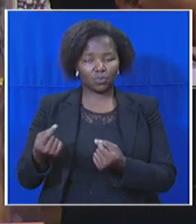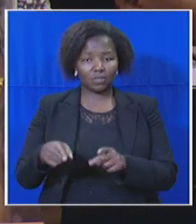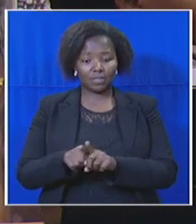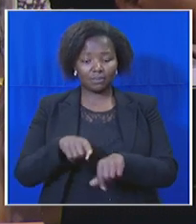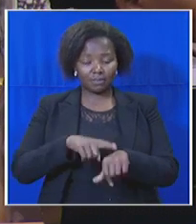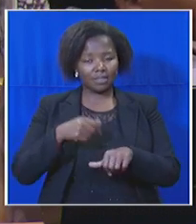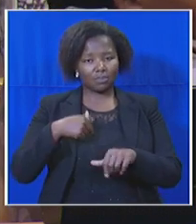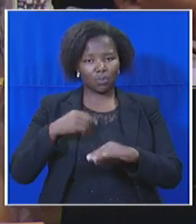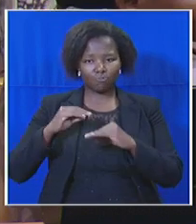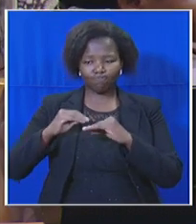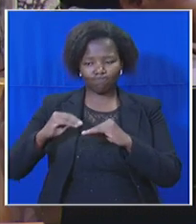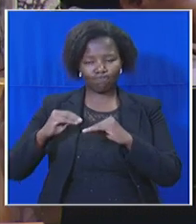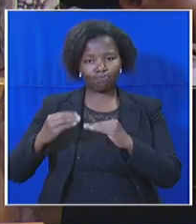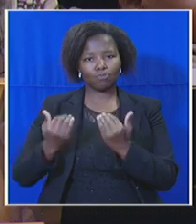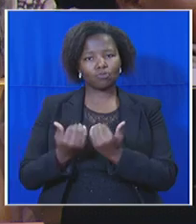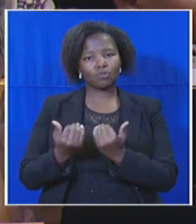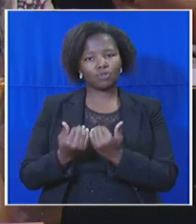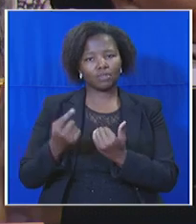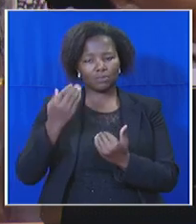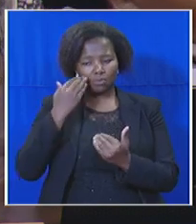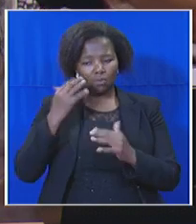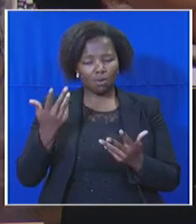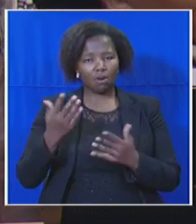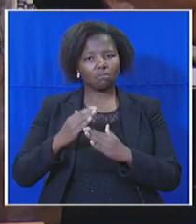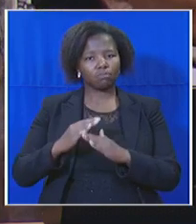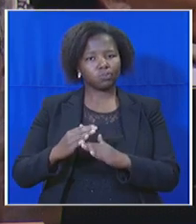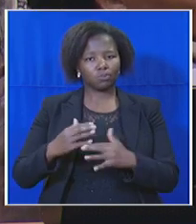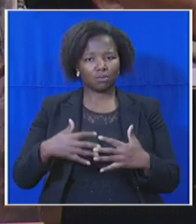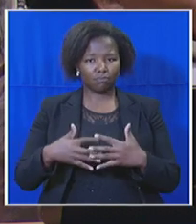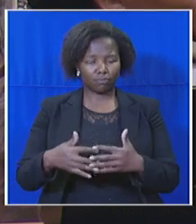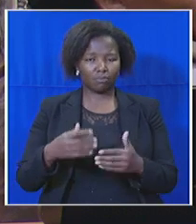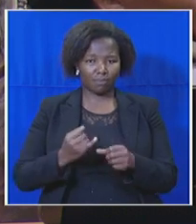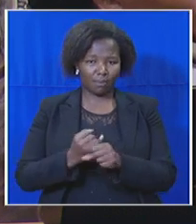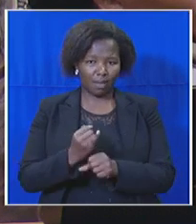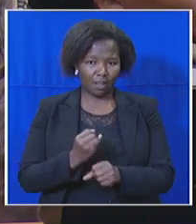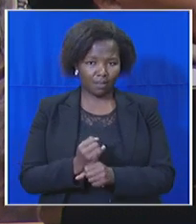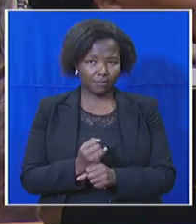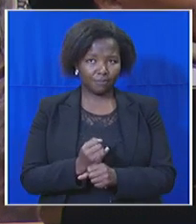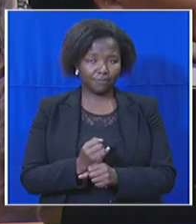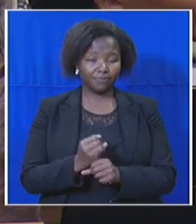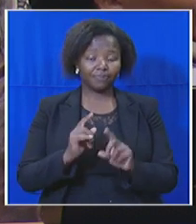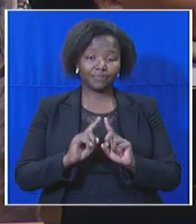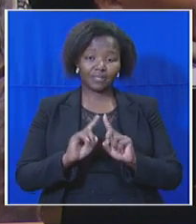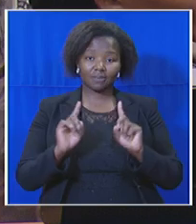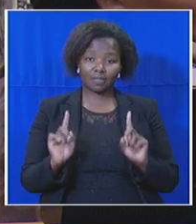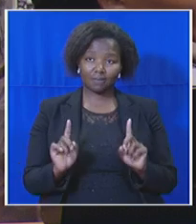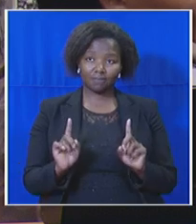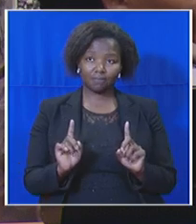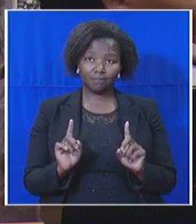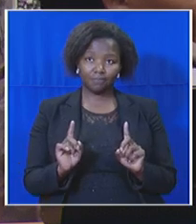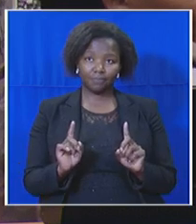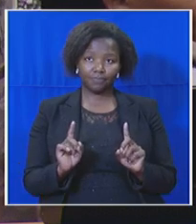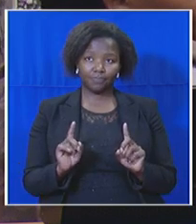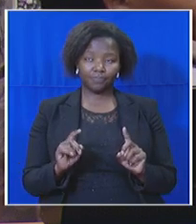part of their school curriculum to curb teenage pregnancy. However, other underlying factors